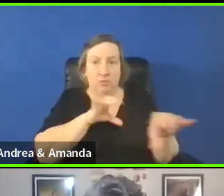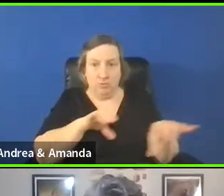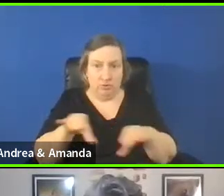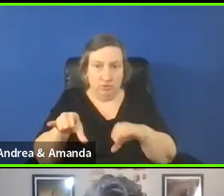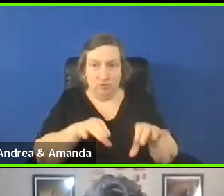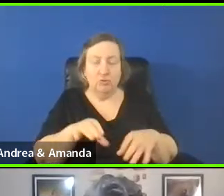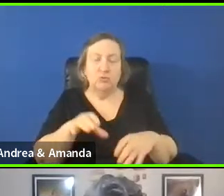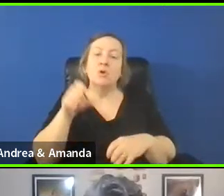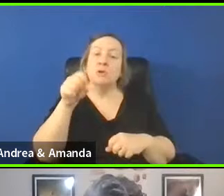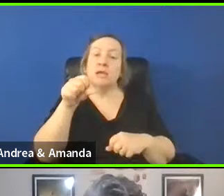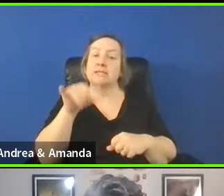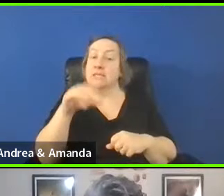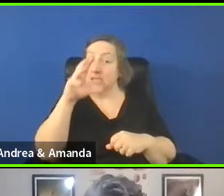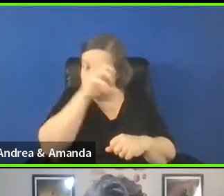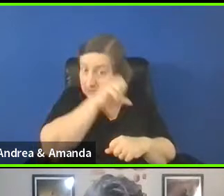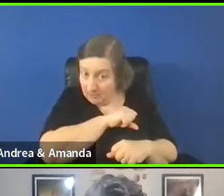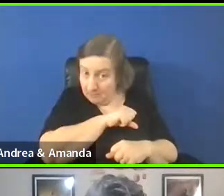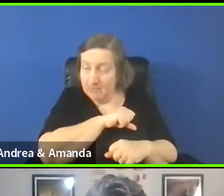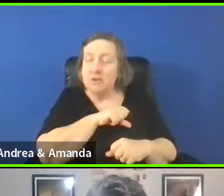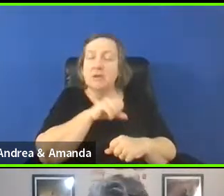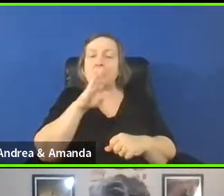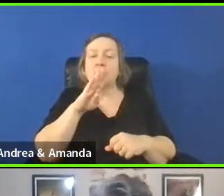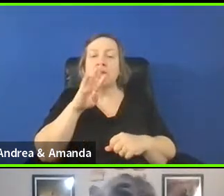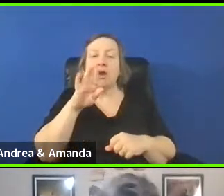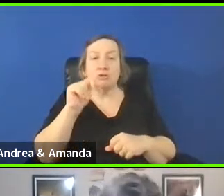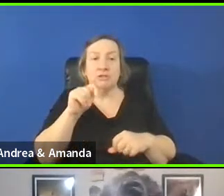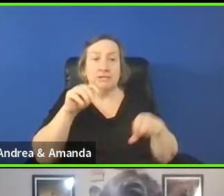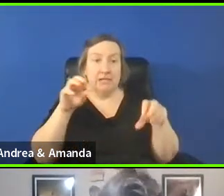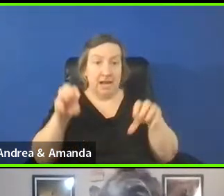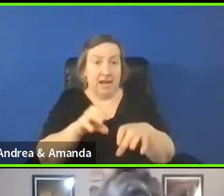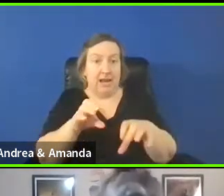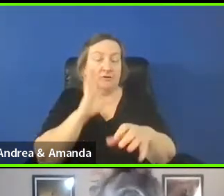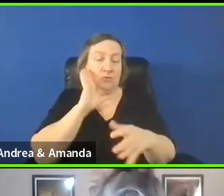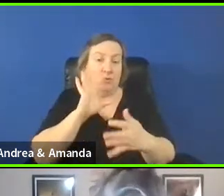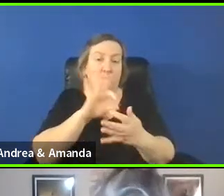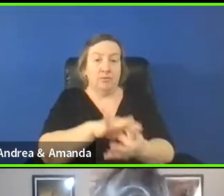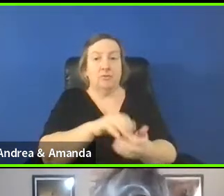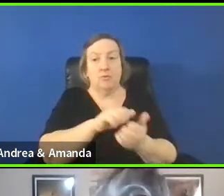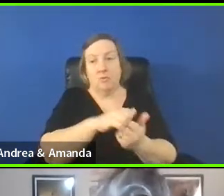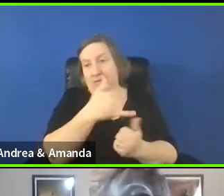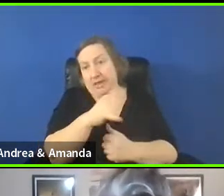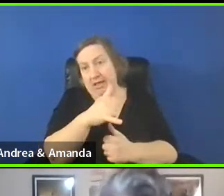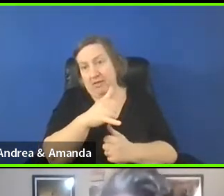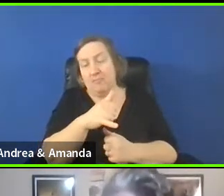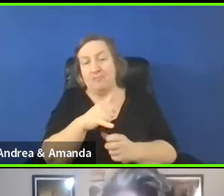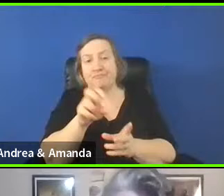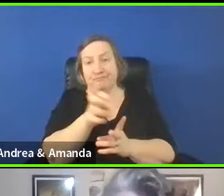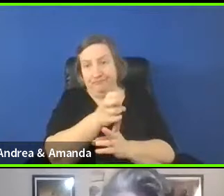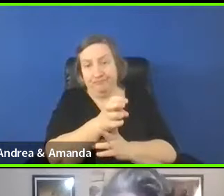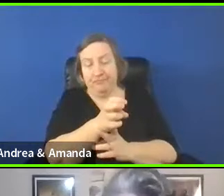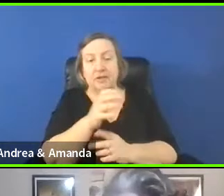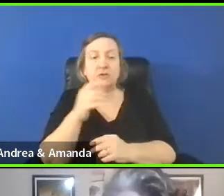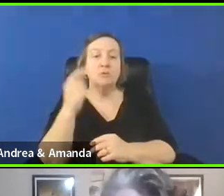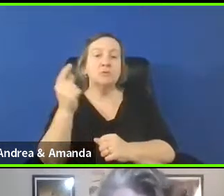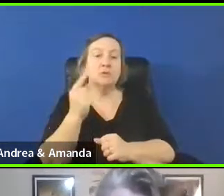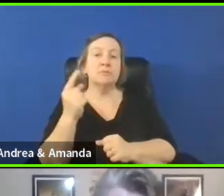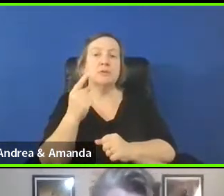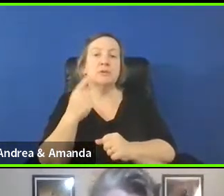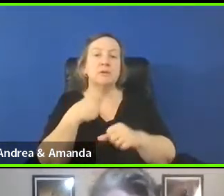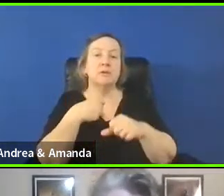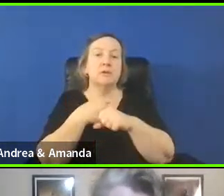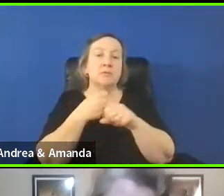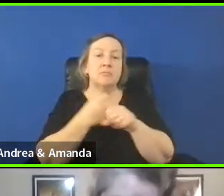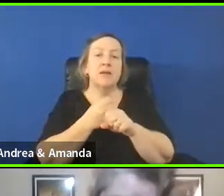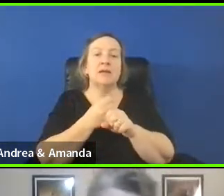And so again, this is an assumption where the BRT options tie into the yellow line. And so one of the things that makes